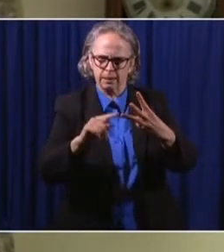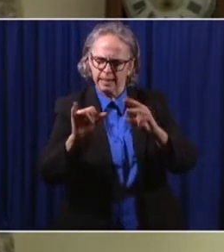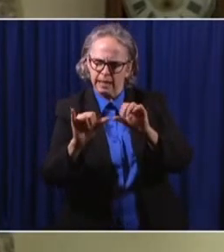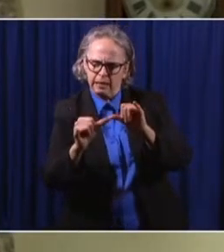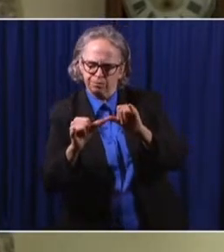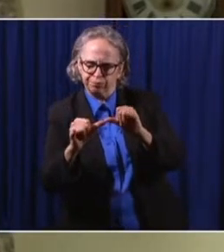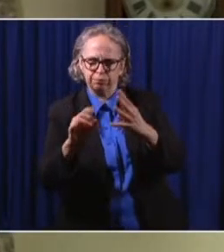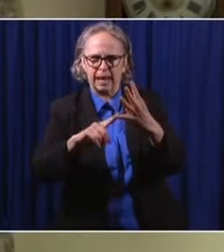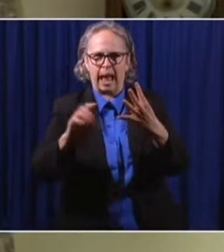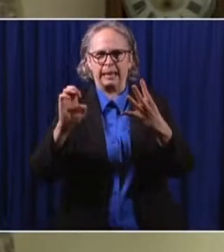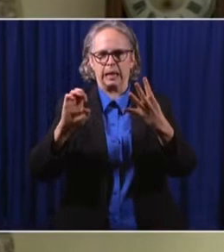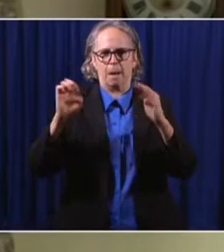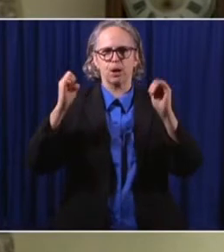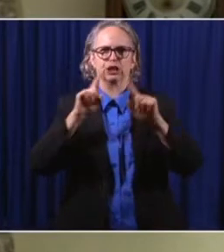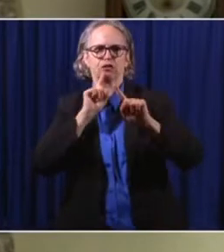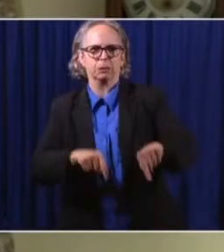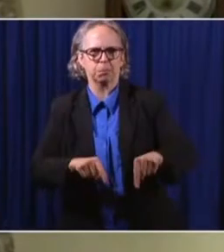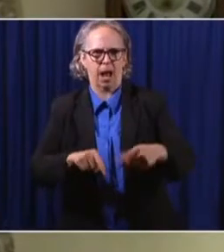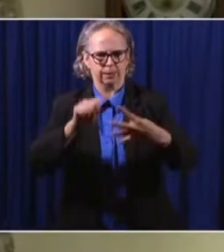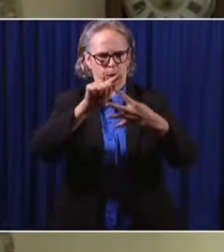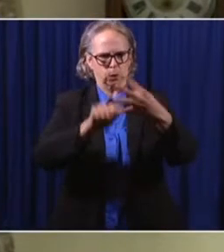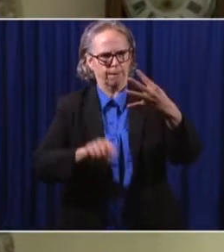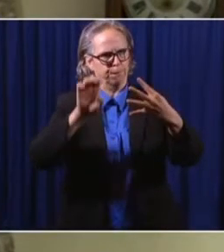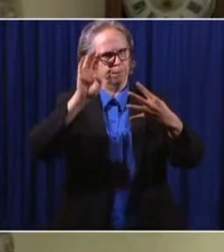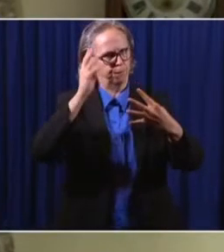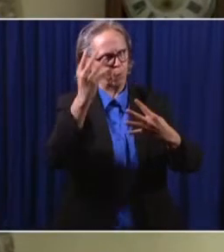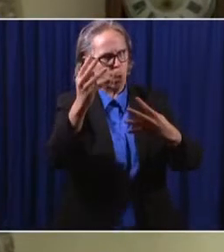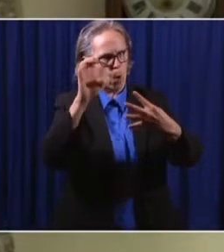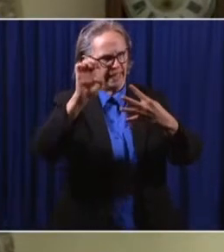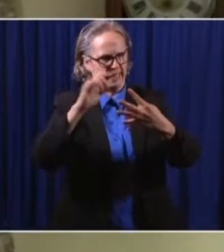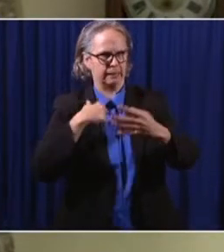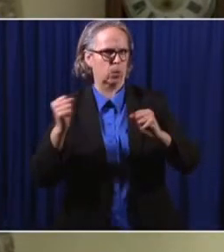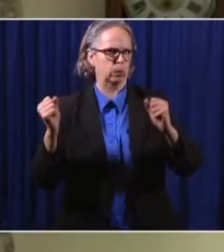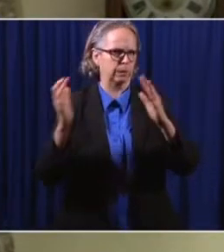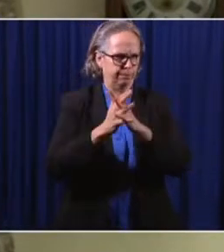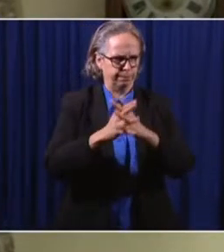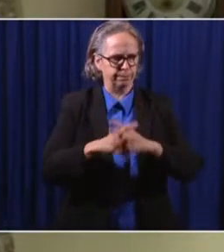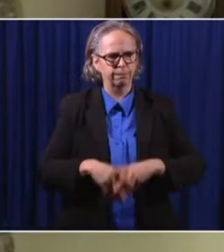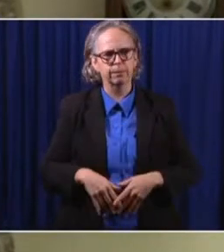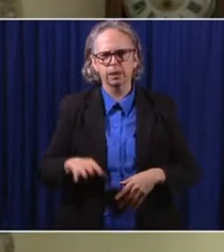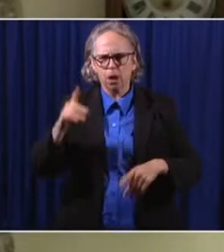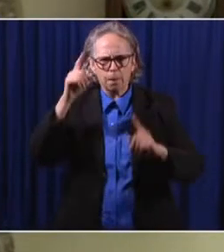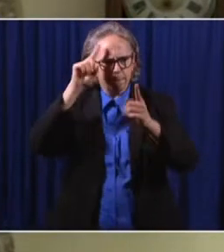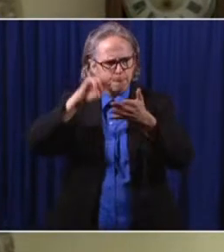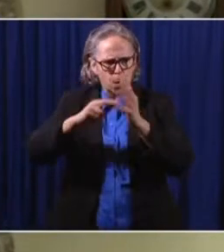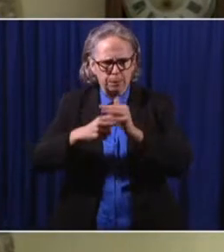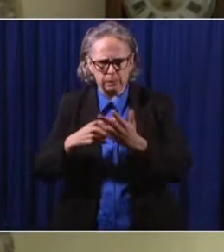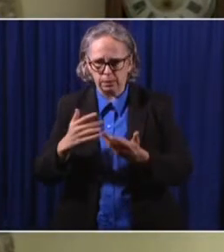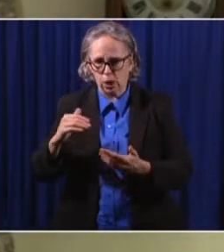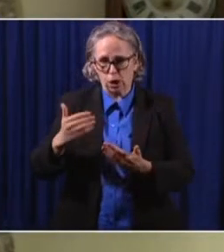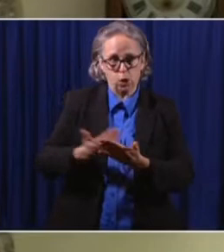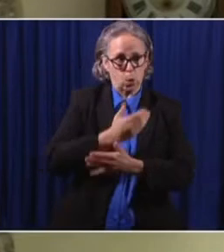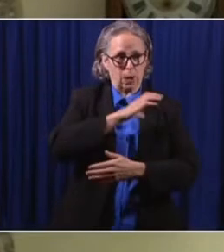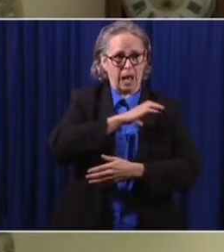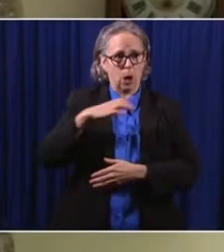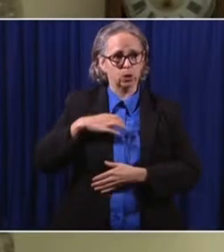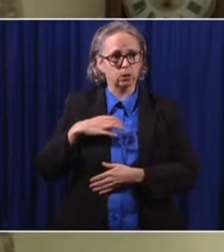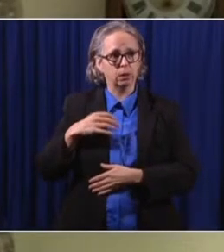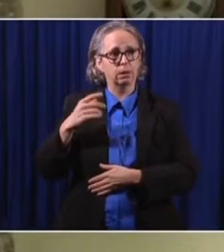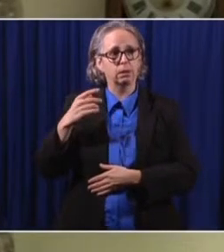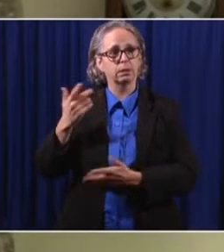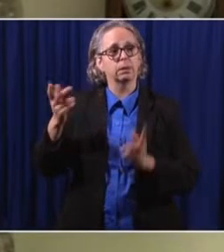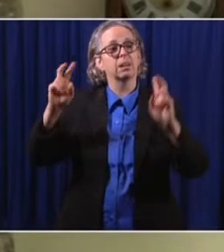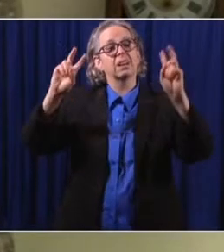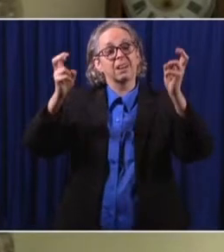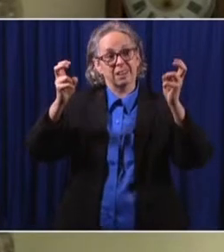about this new council and the problems that we're seeing on our highways is Colonel Richard Fambrough, who heads the